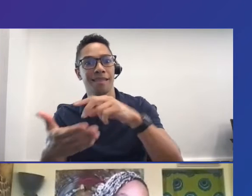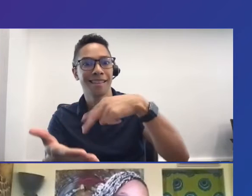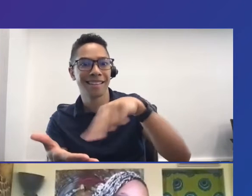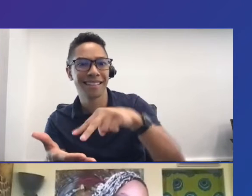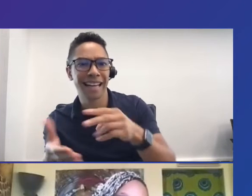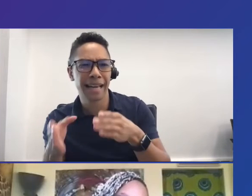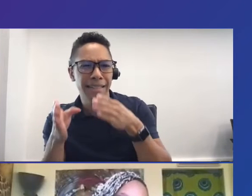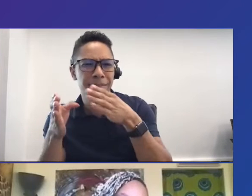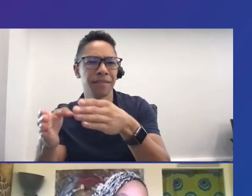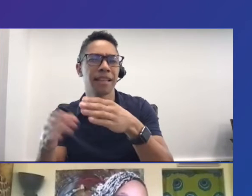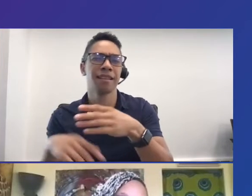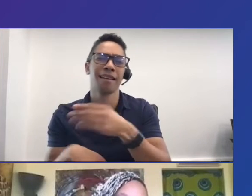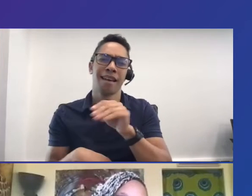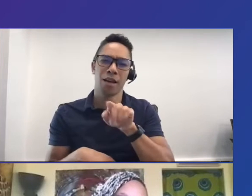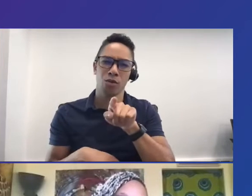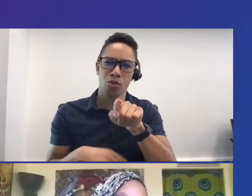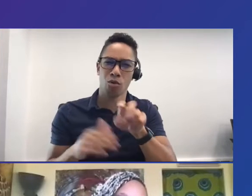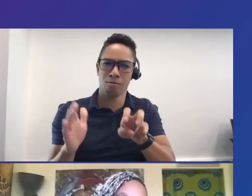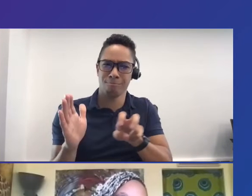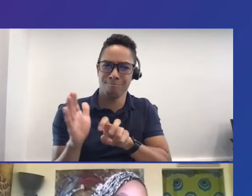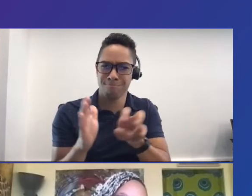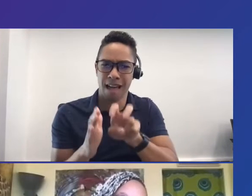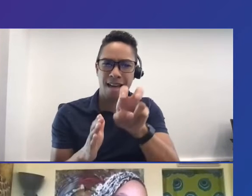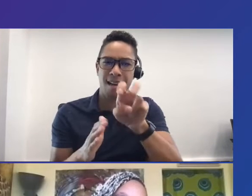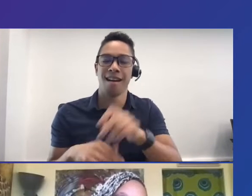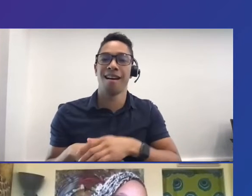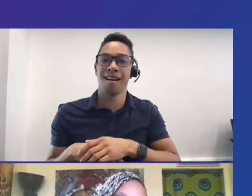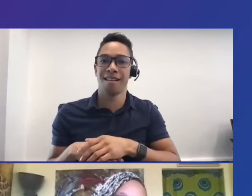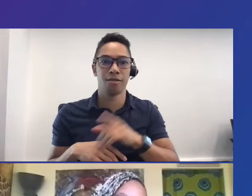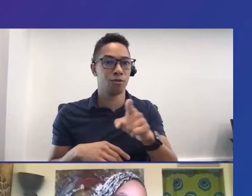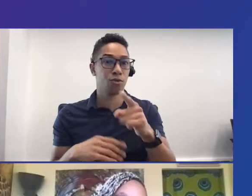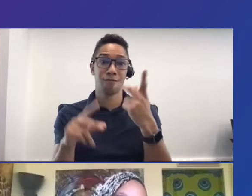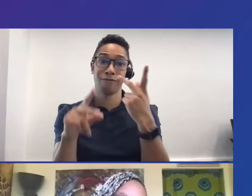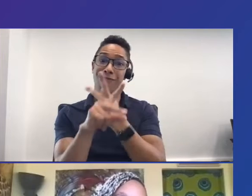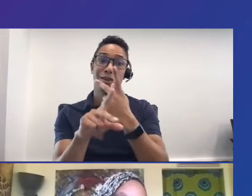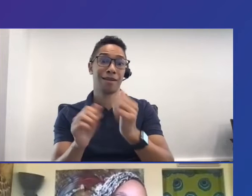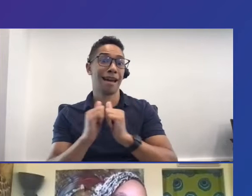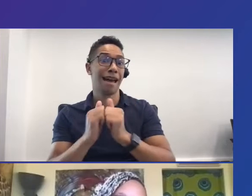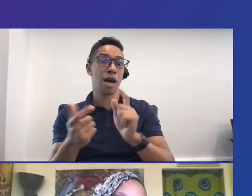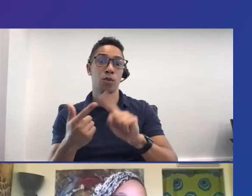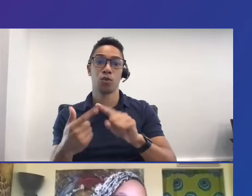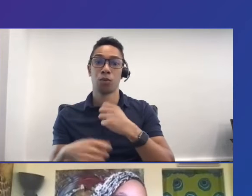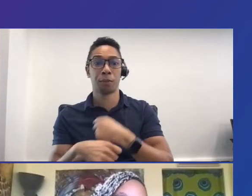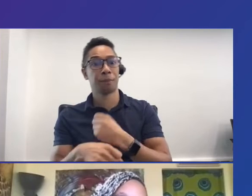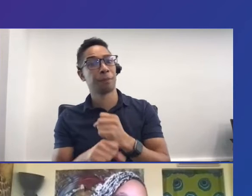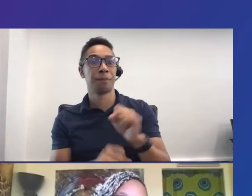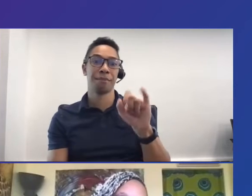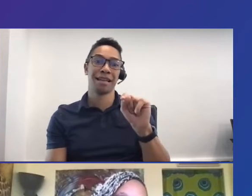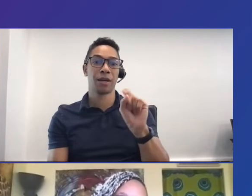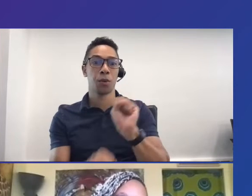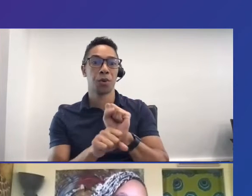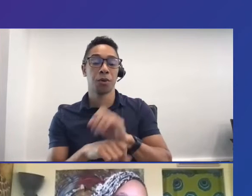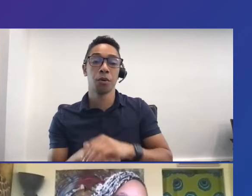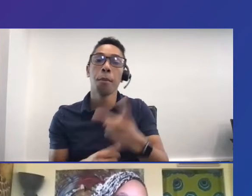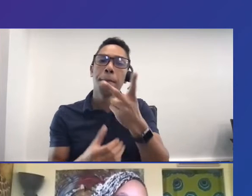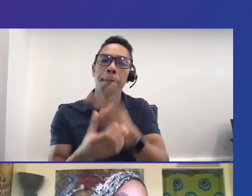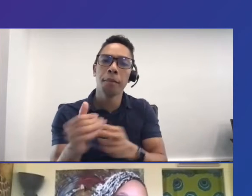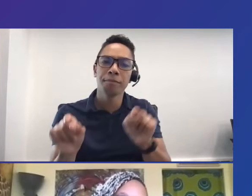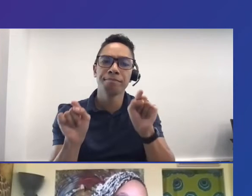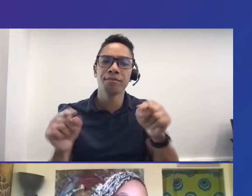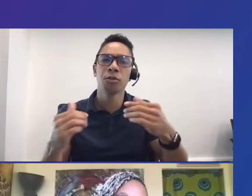large, and you're navigating through it, and you've just found a way to make it work. And both of you have people who you work